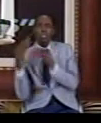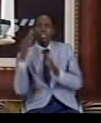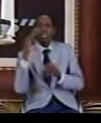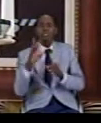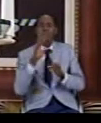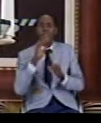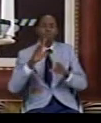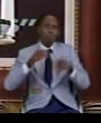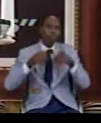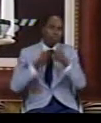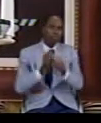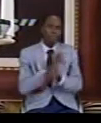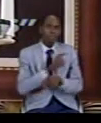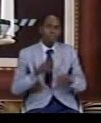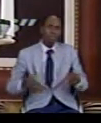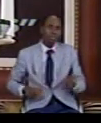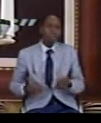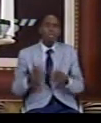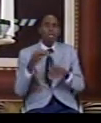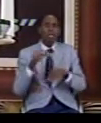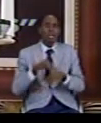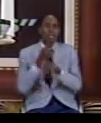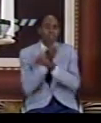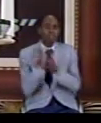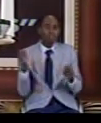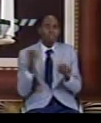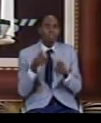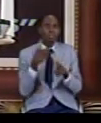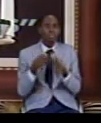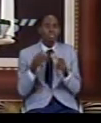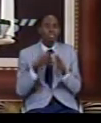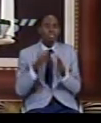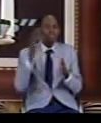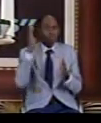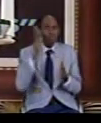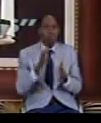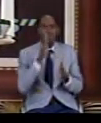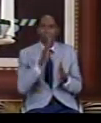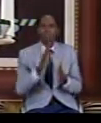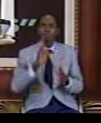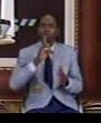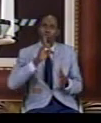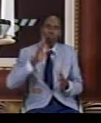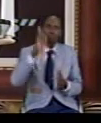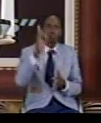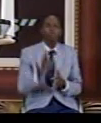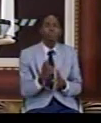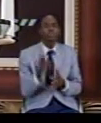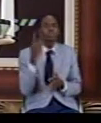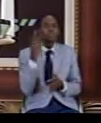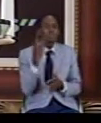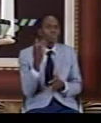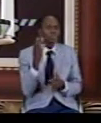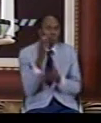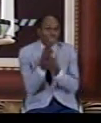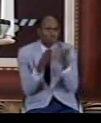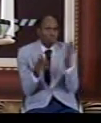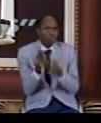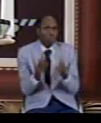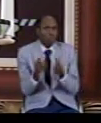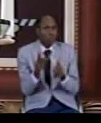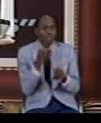is going to be genuine, we bear our cross. Have you heard of some people? They say